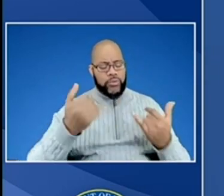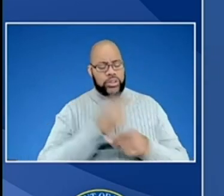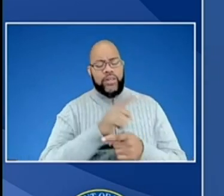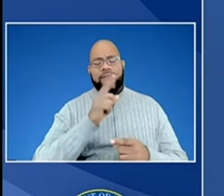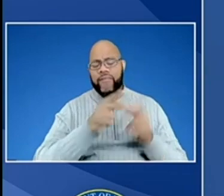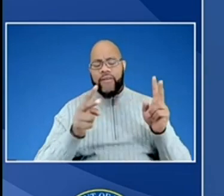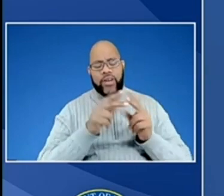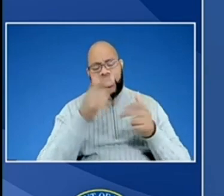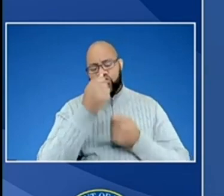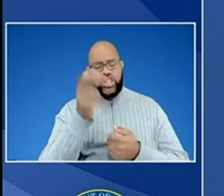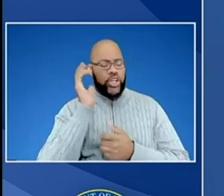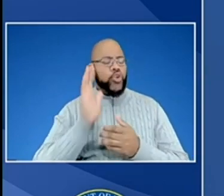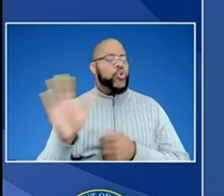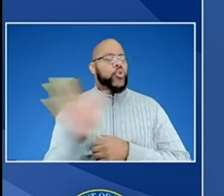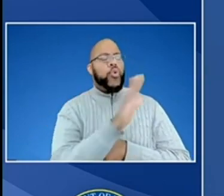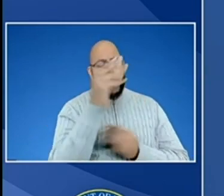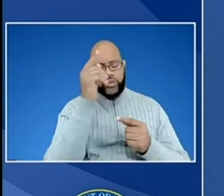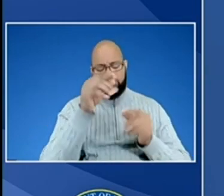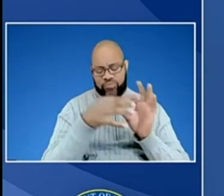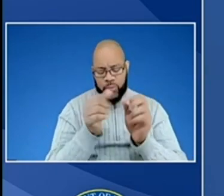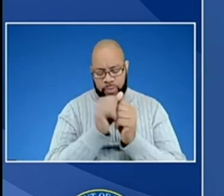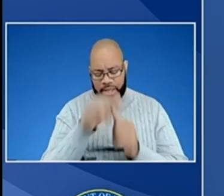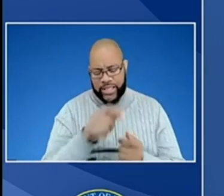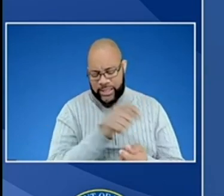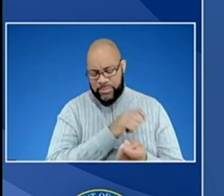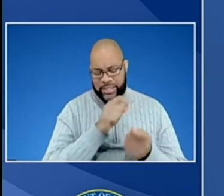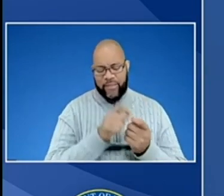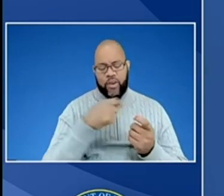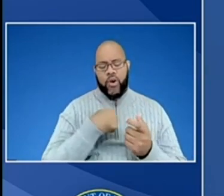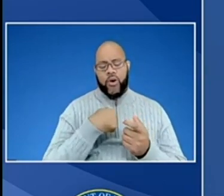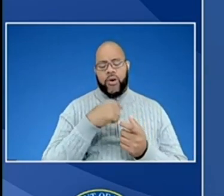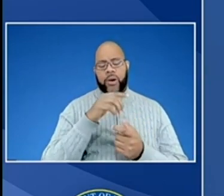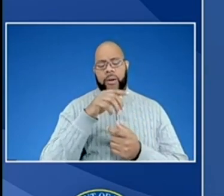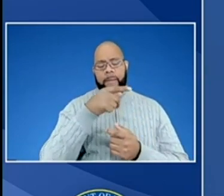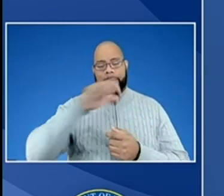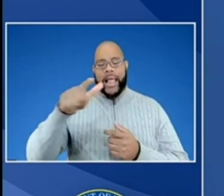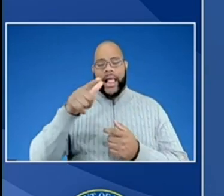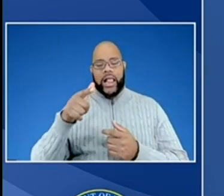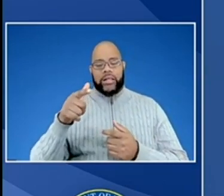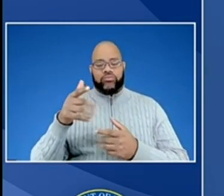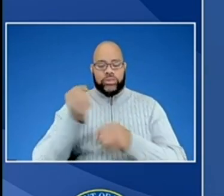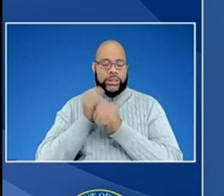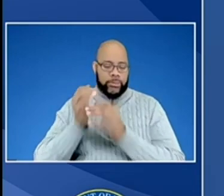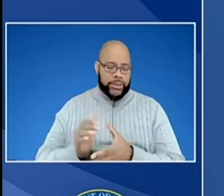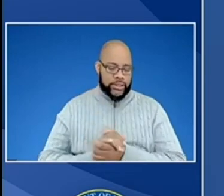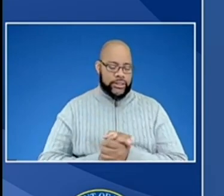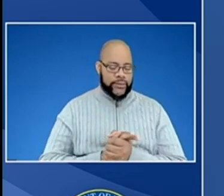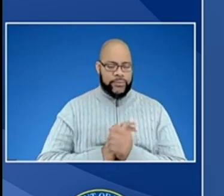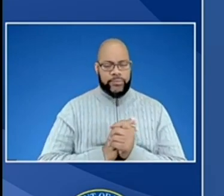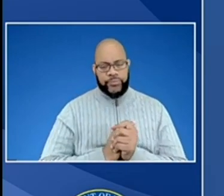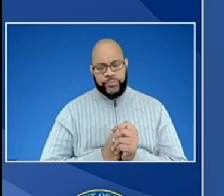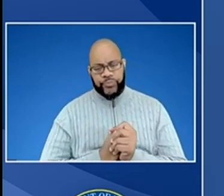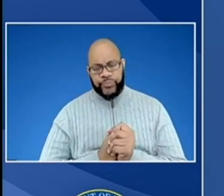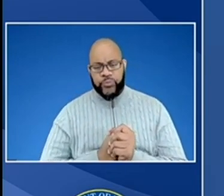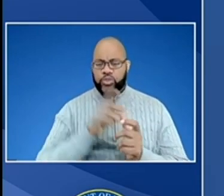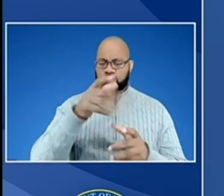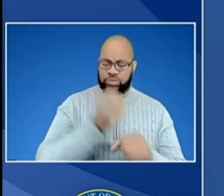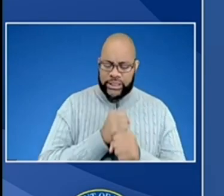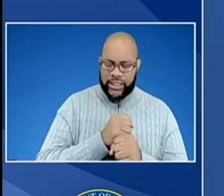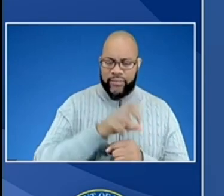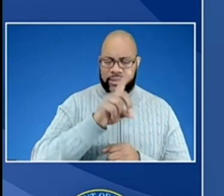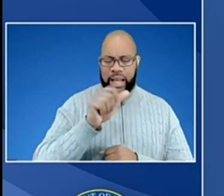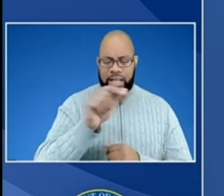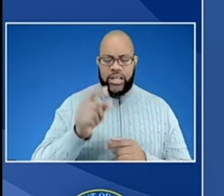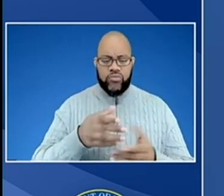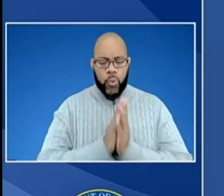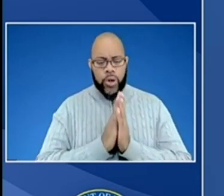interested in hearing your thoughts around this, particularly our Fell constituents. You should have received the data request